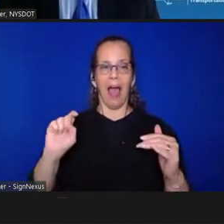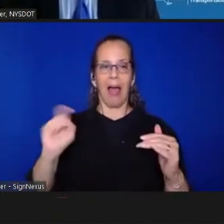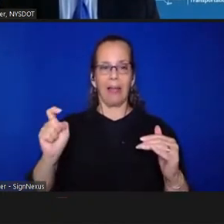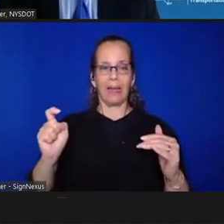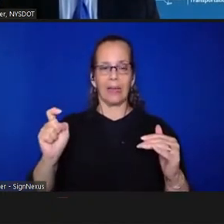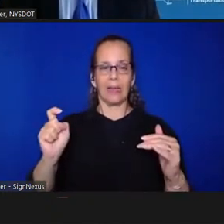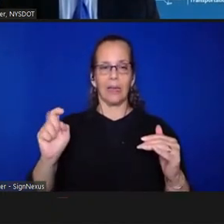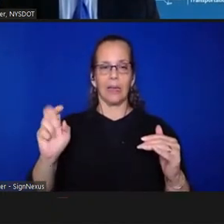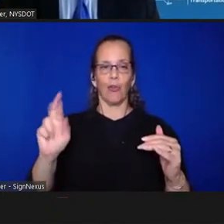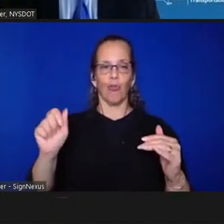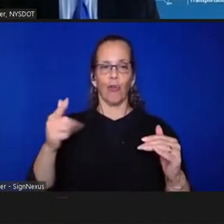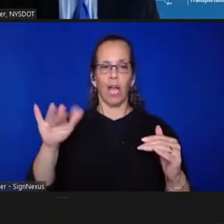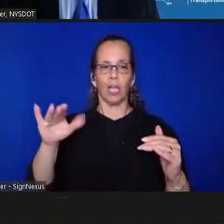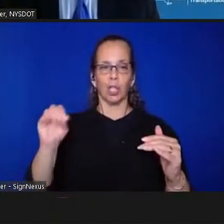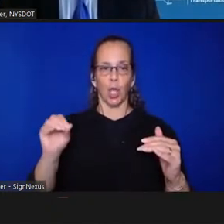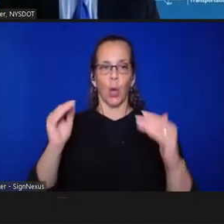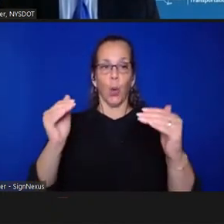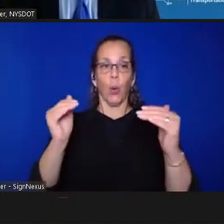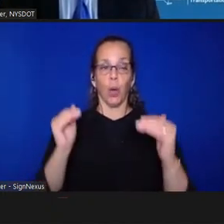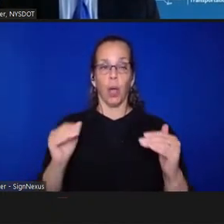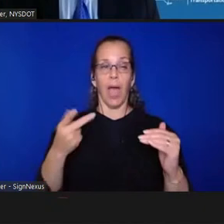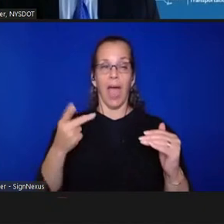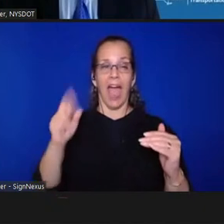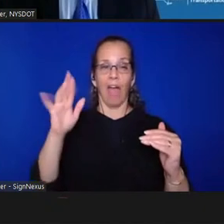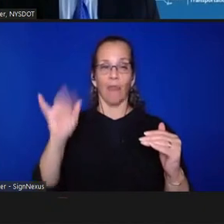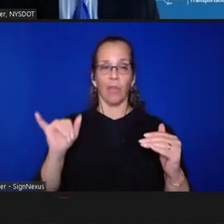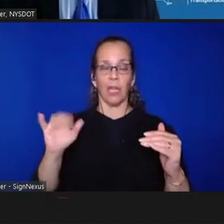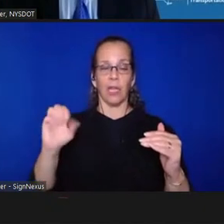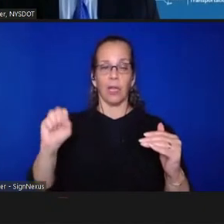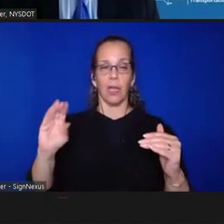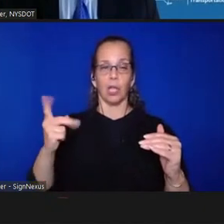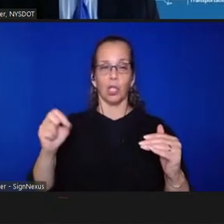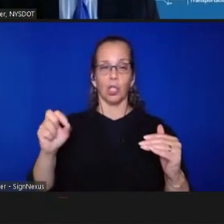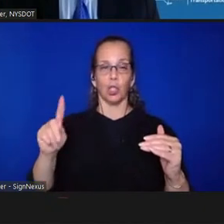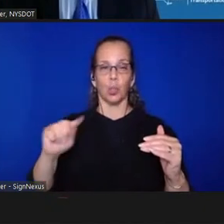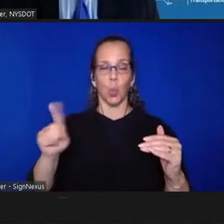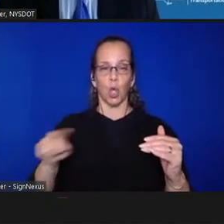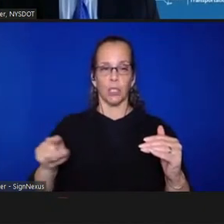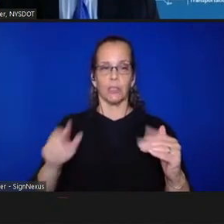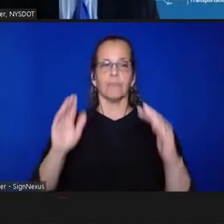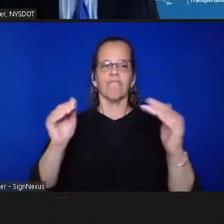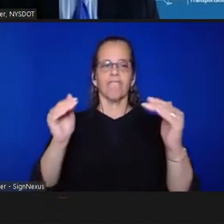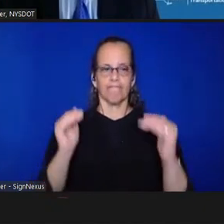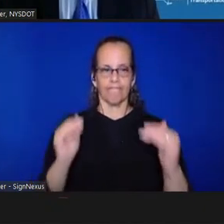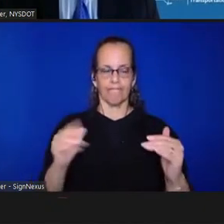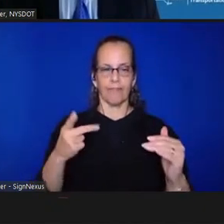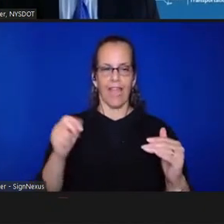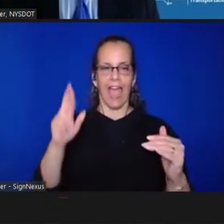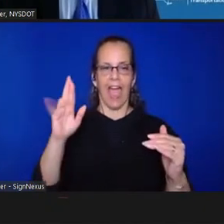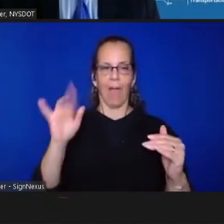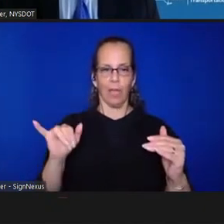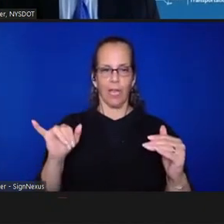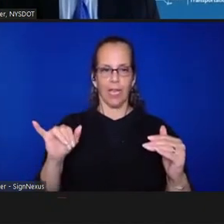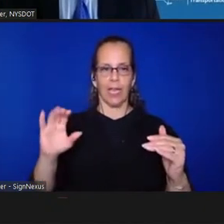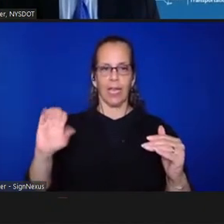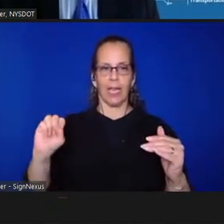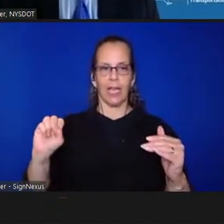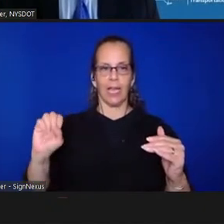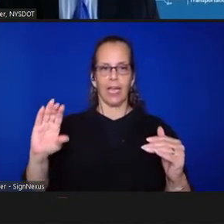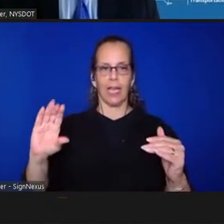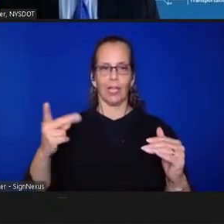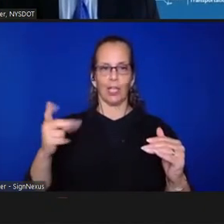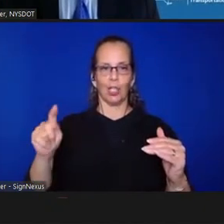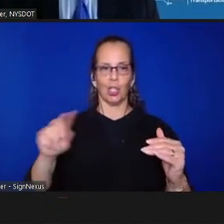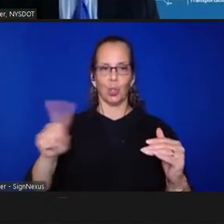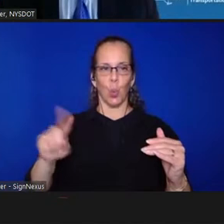Alec raggio followed by Harry Schwartz our next speaker is Harry Schwartz followed by